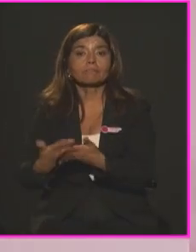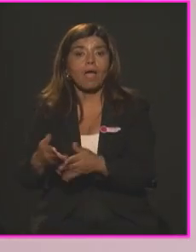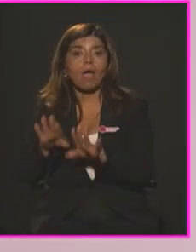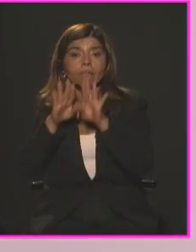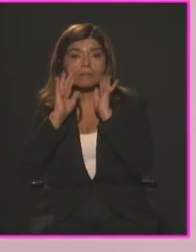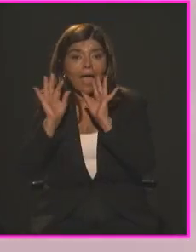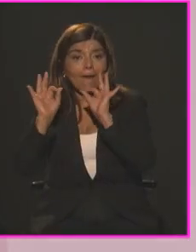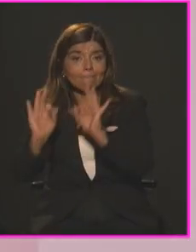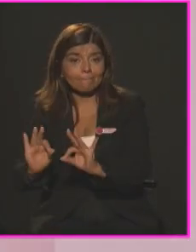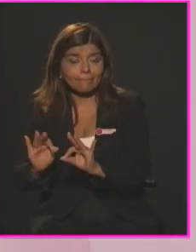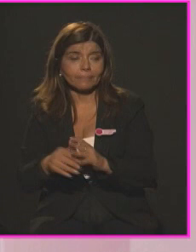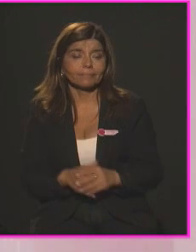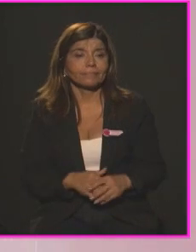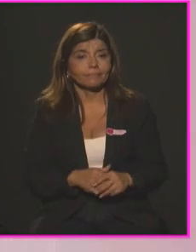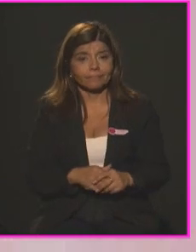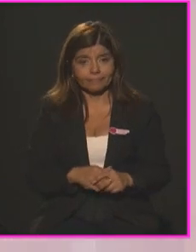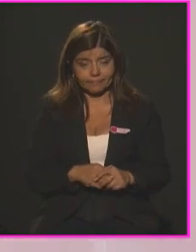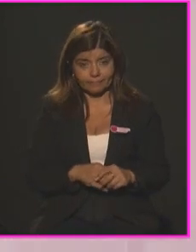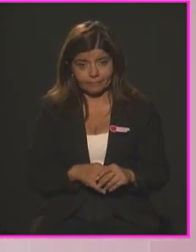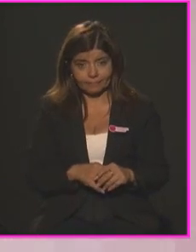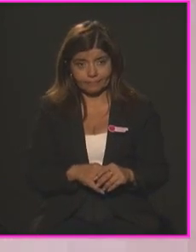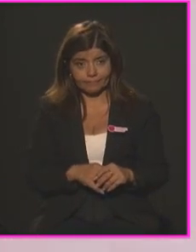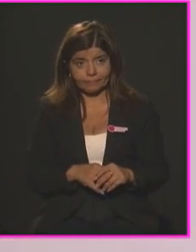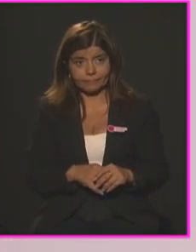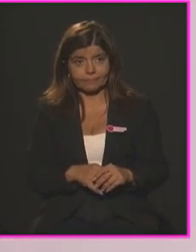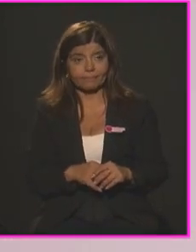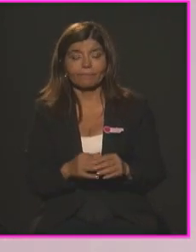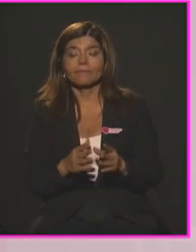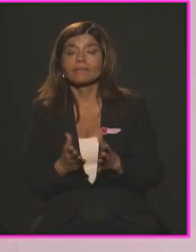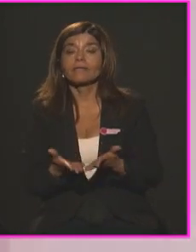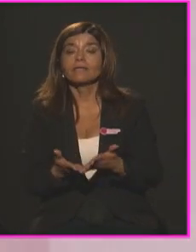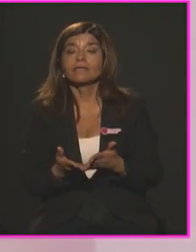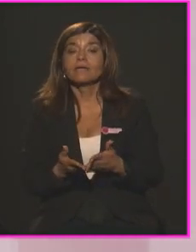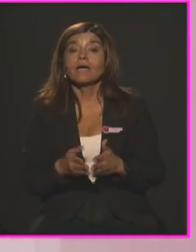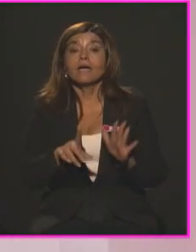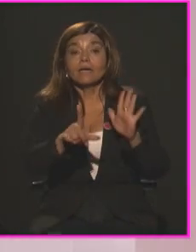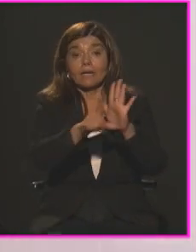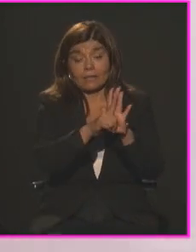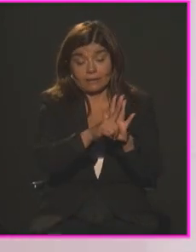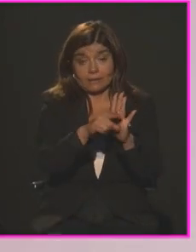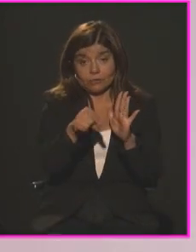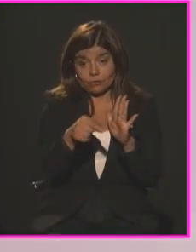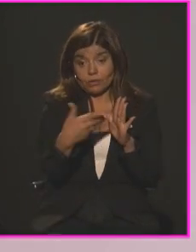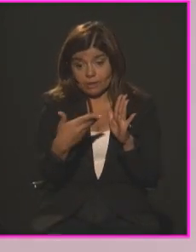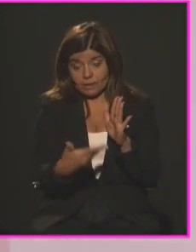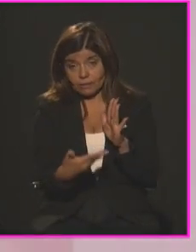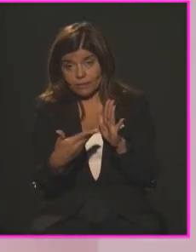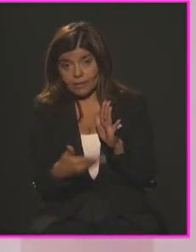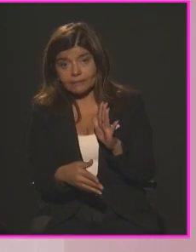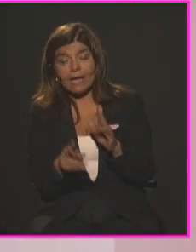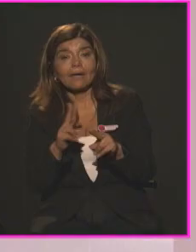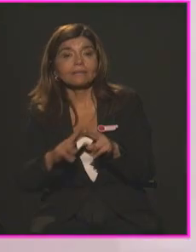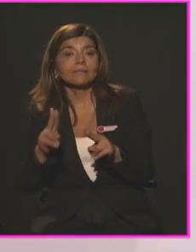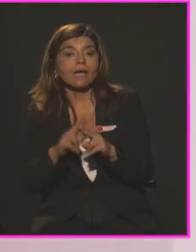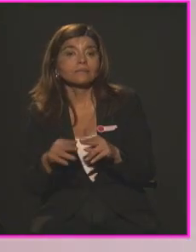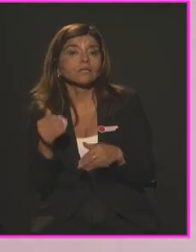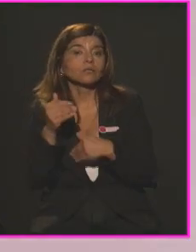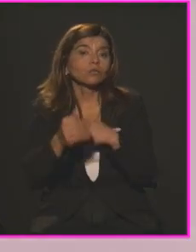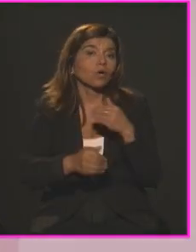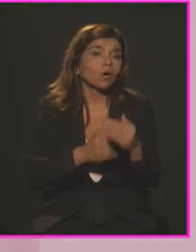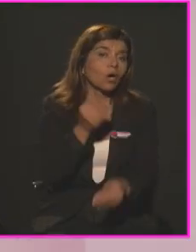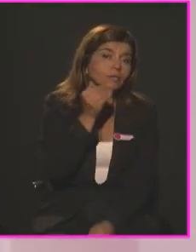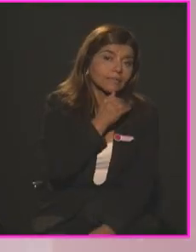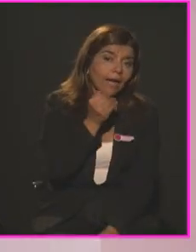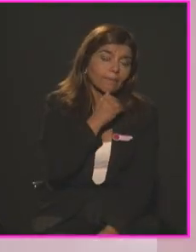that's a legislation that we are seeing spreading around the world quite quickly right now. And then, of course,